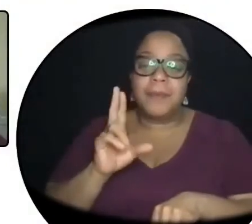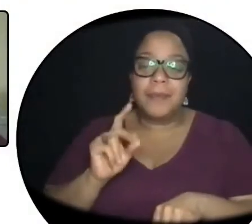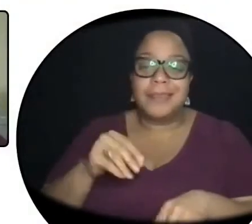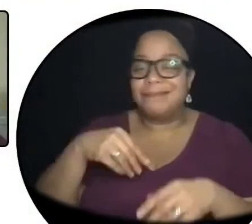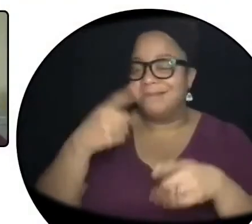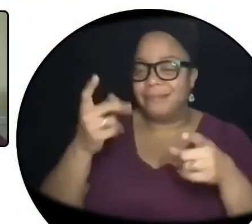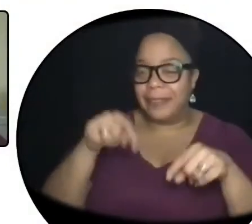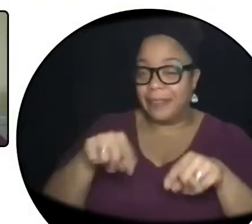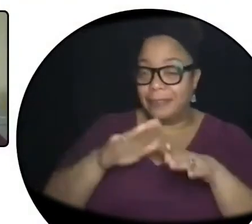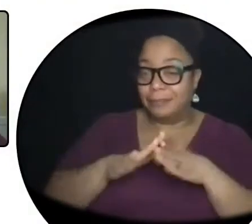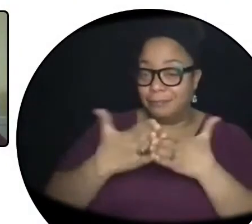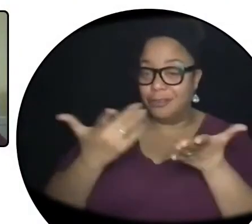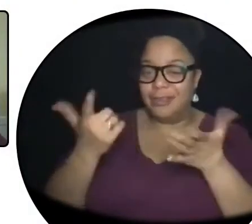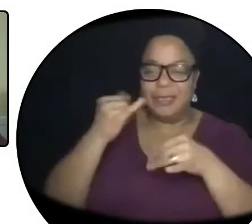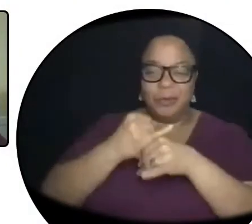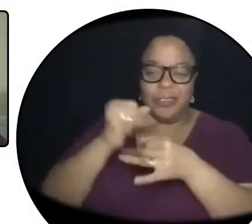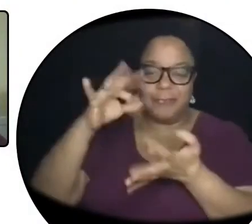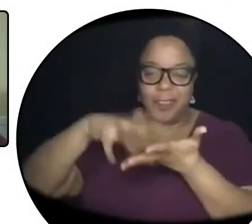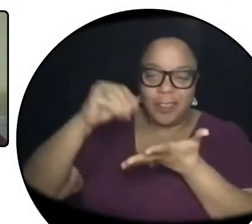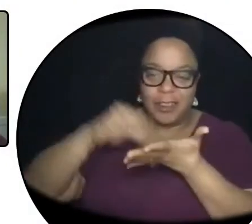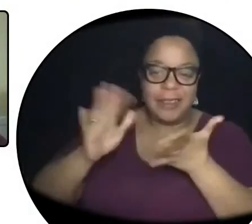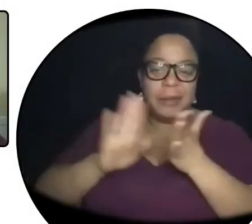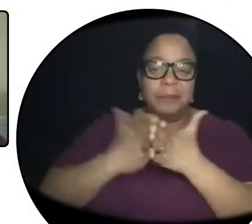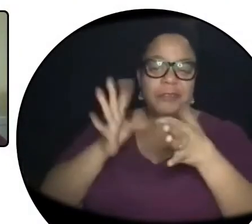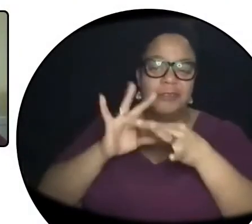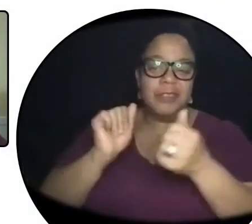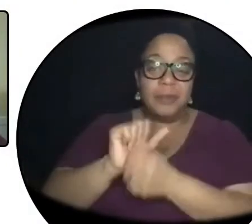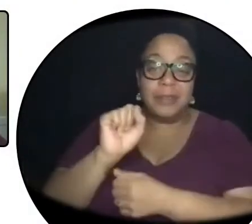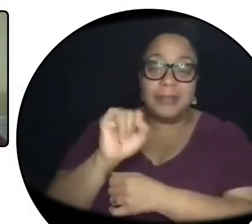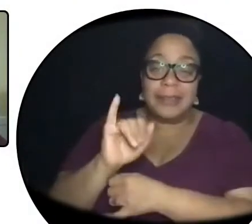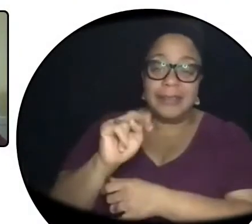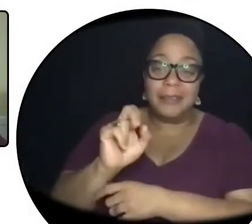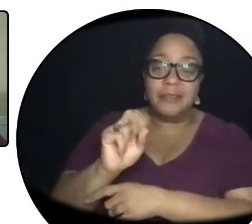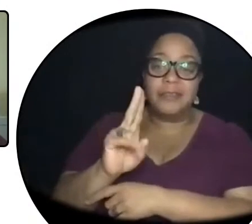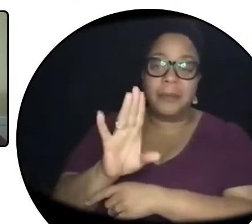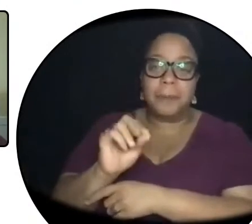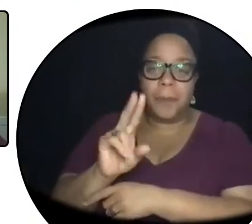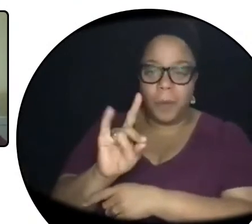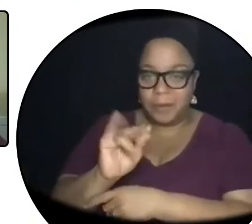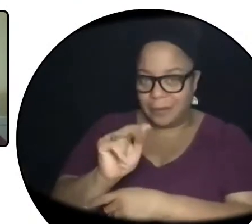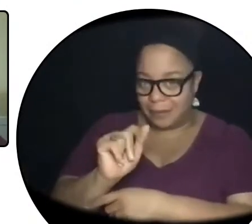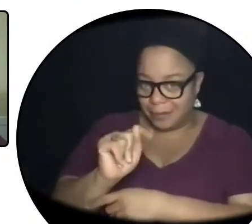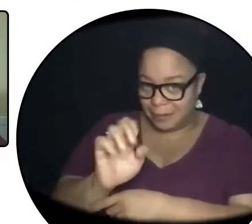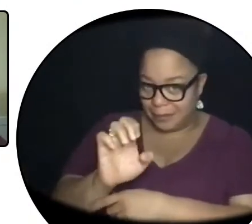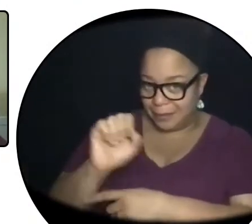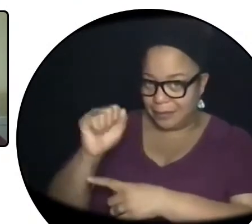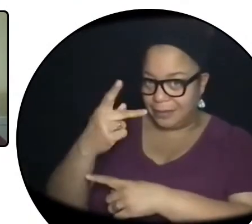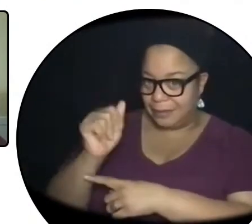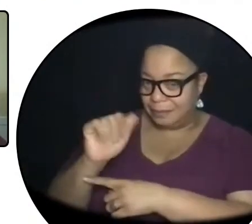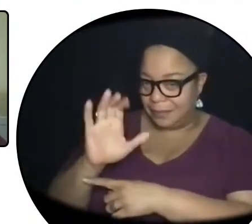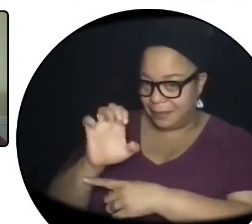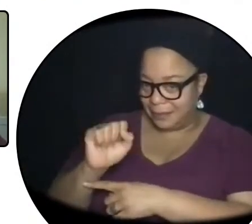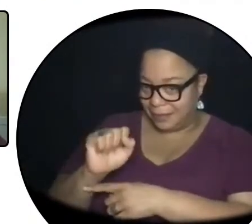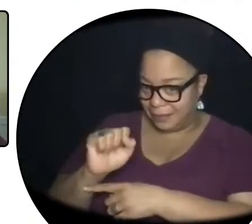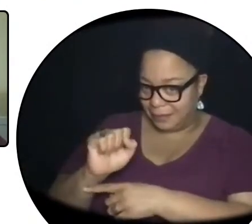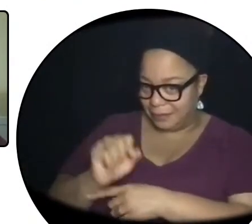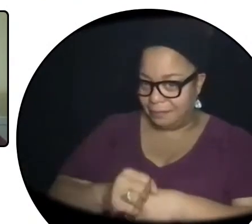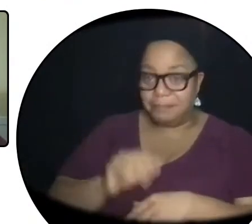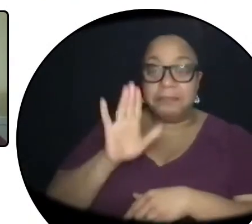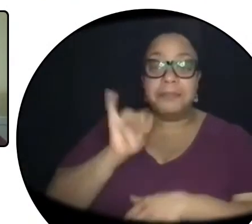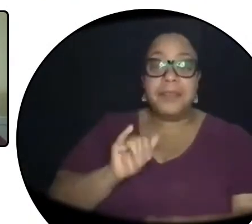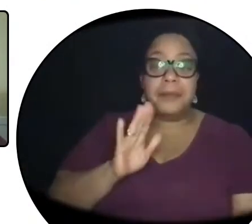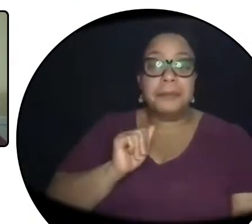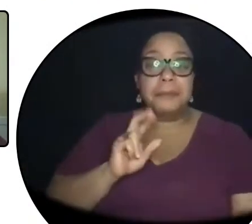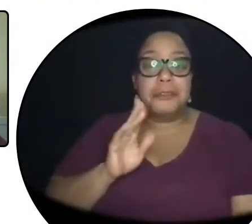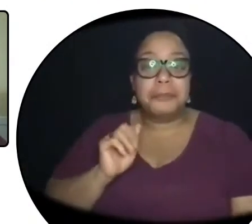Thank you for that. Medin, do you have anything you'd like to share in that tip?